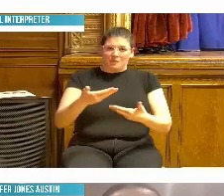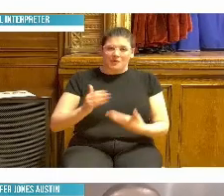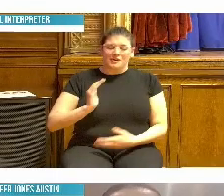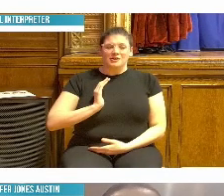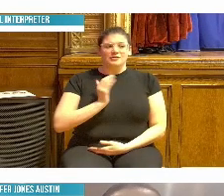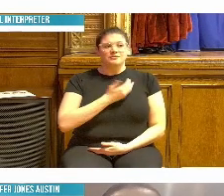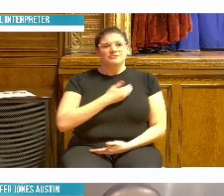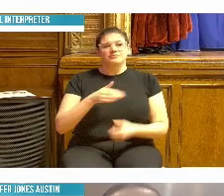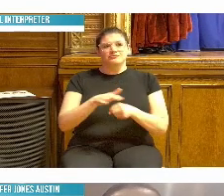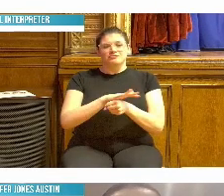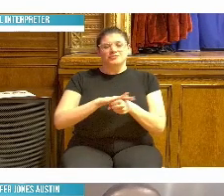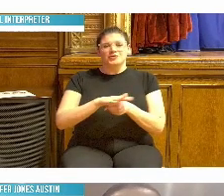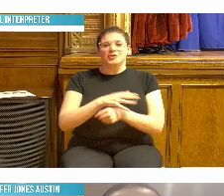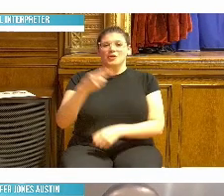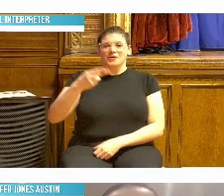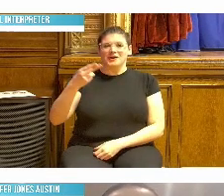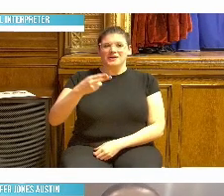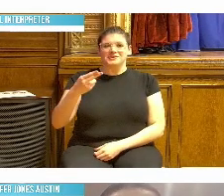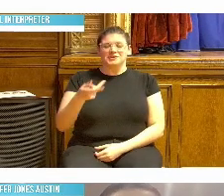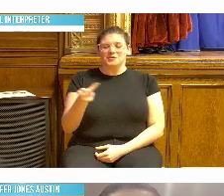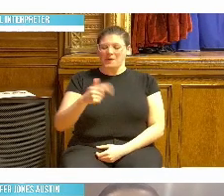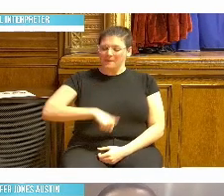once again.